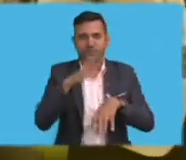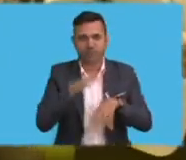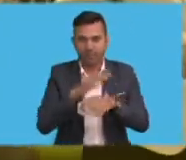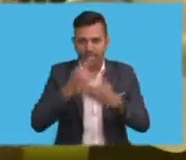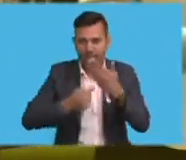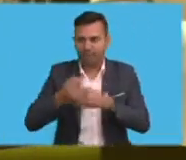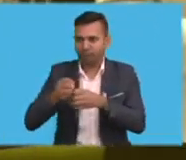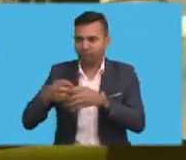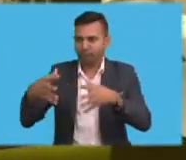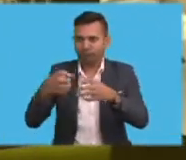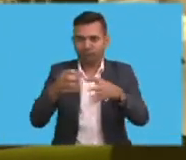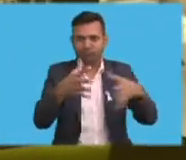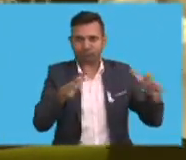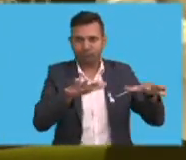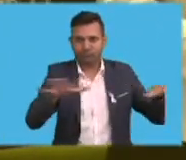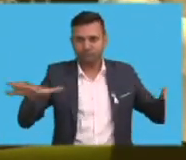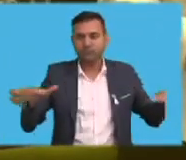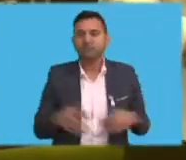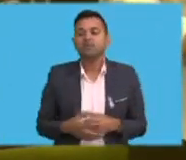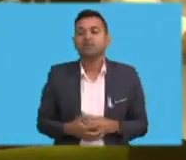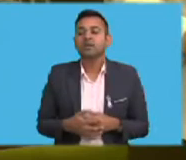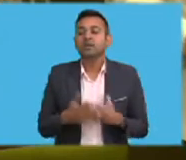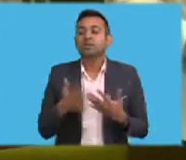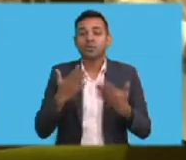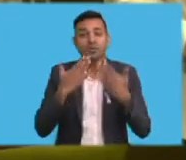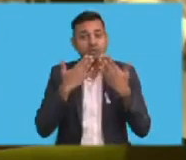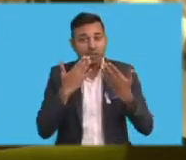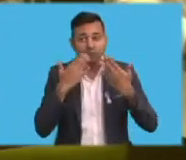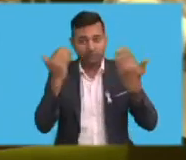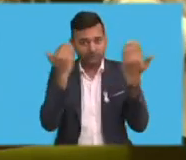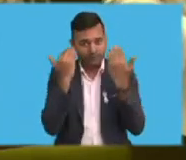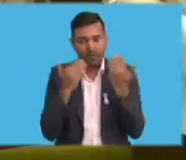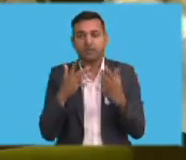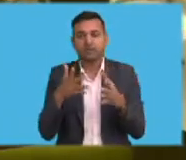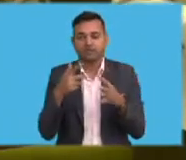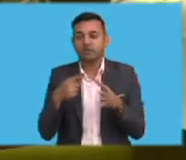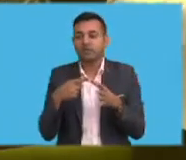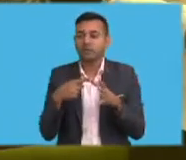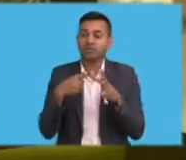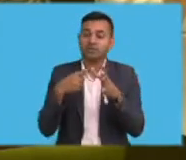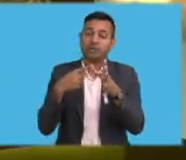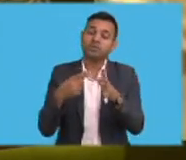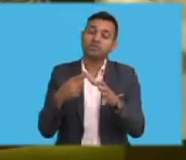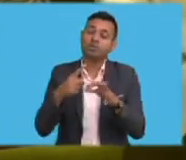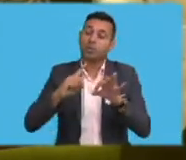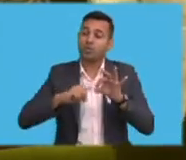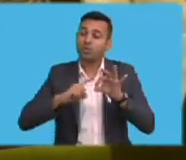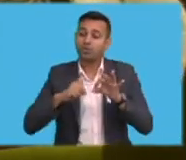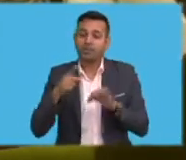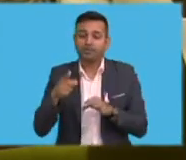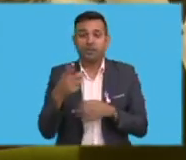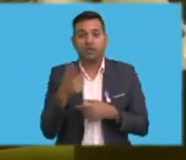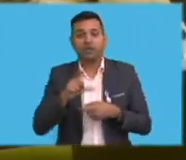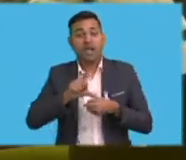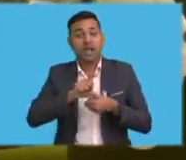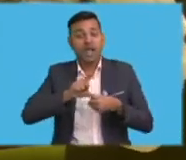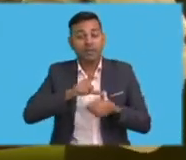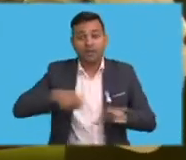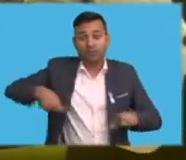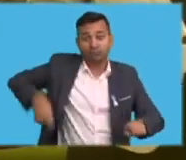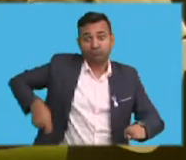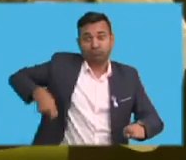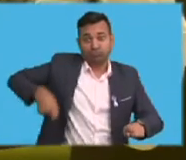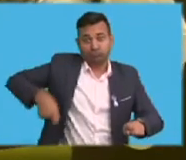Thank you very much. Madam Speaker, in response to Honourable Chan's question, chemical spraying is not the answer to dengue or mosquito